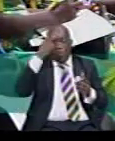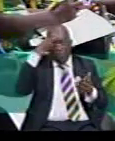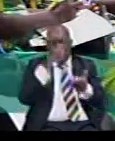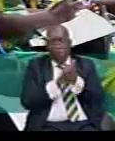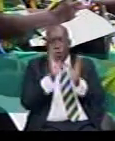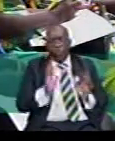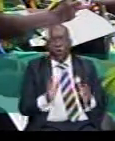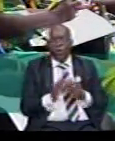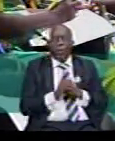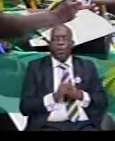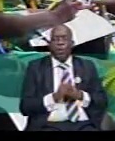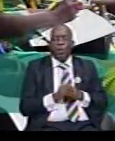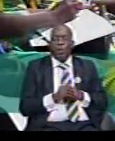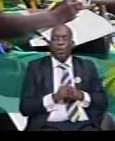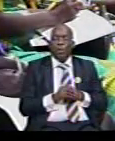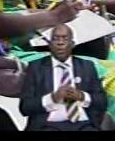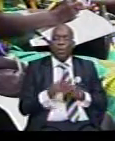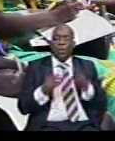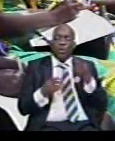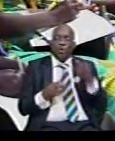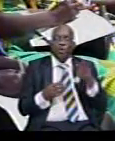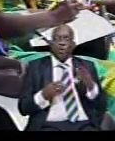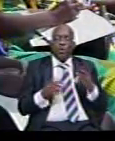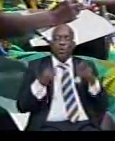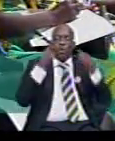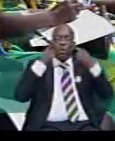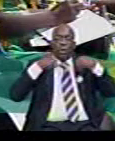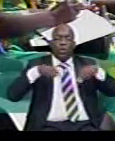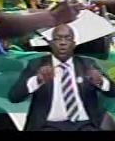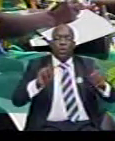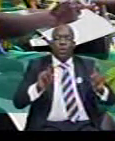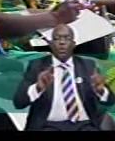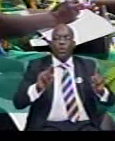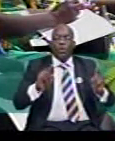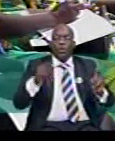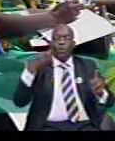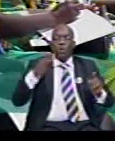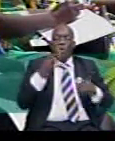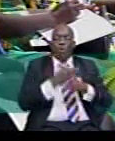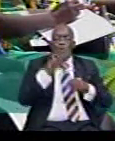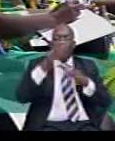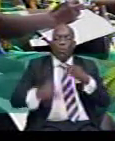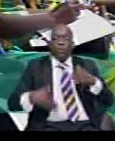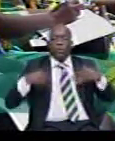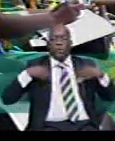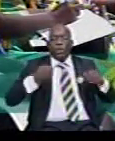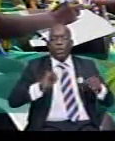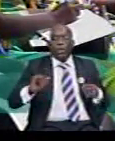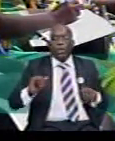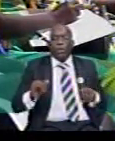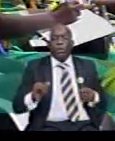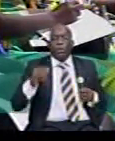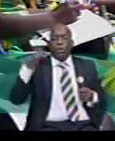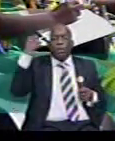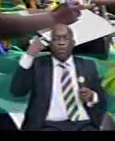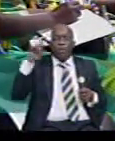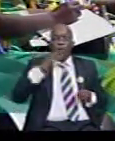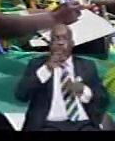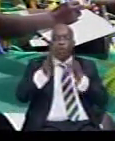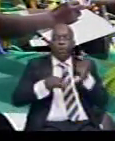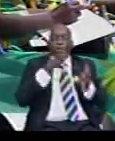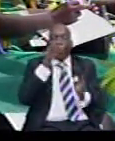the proclamation of holistic healing for